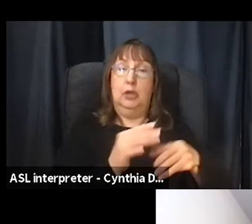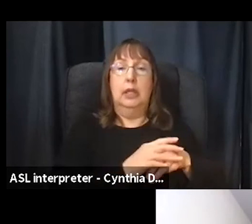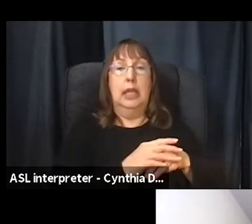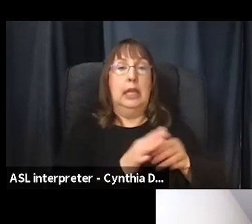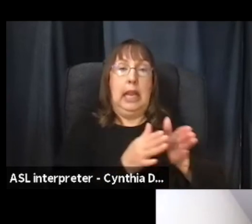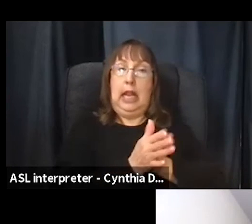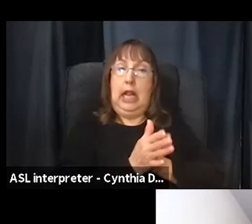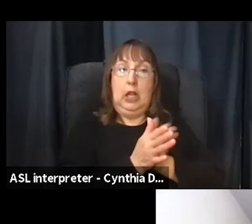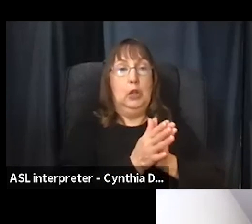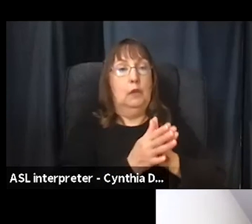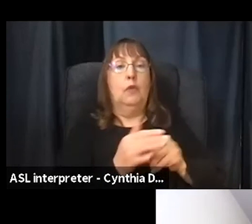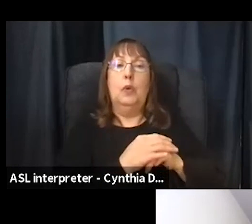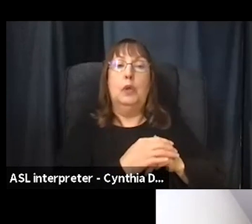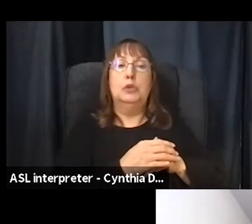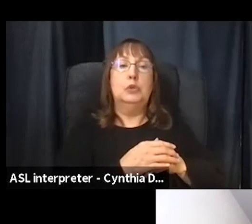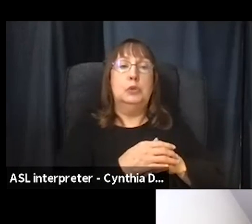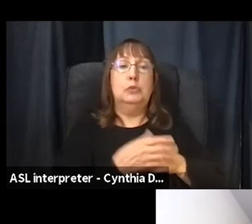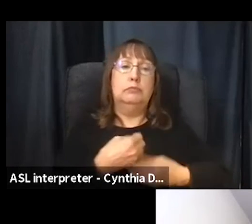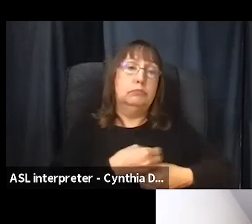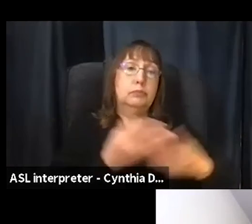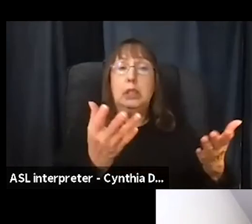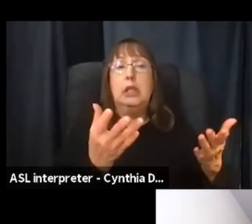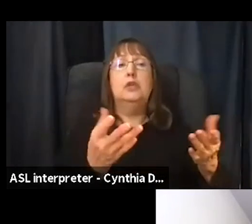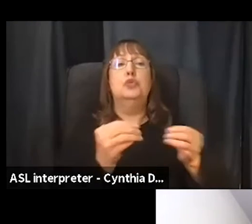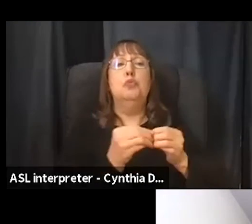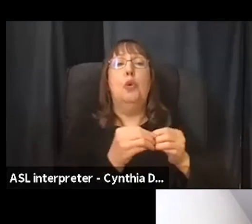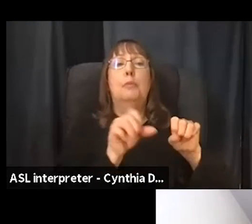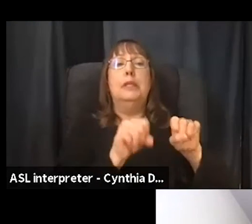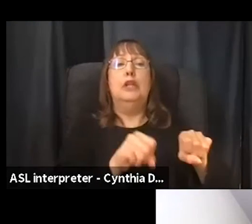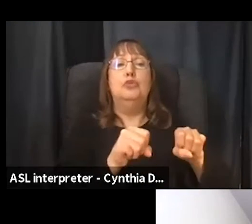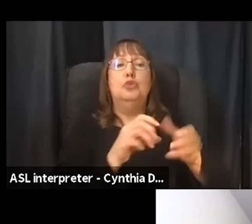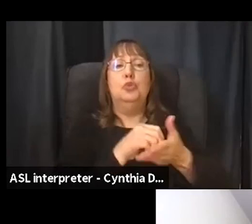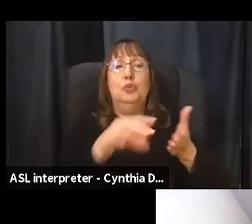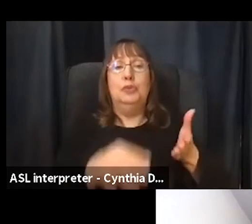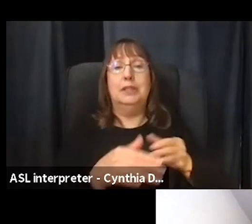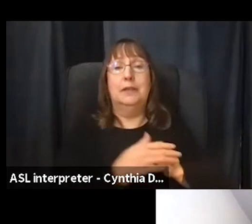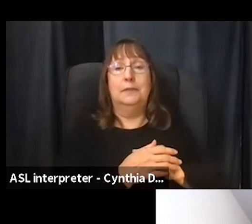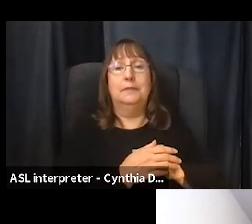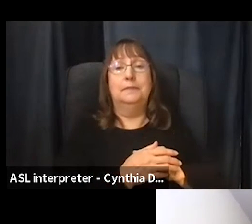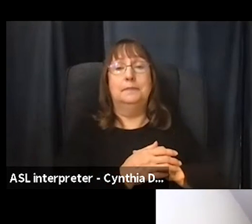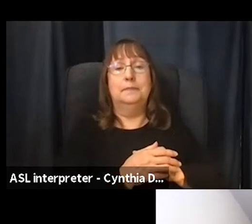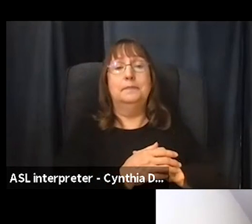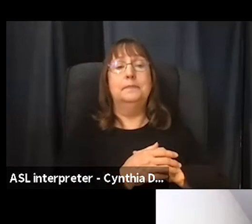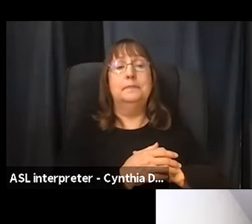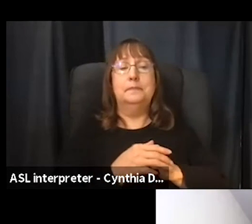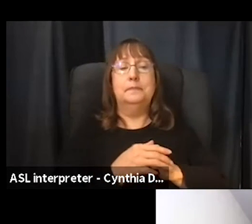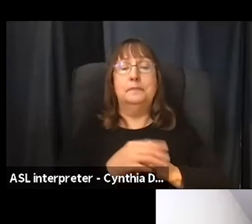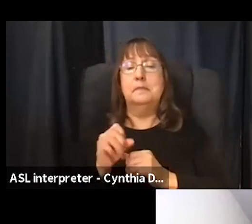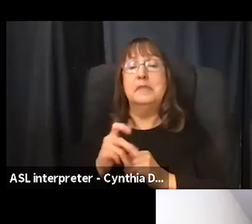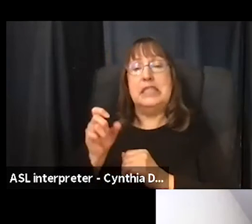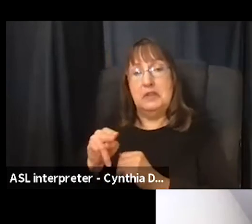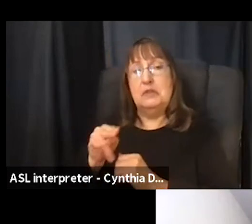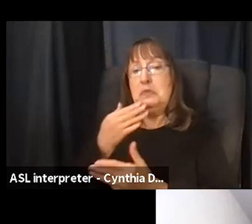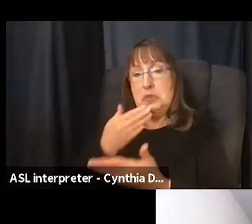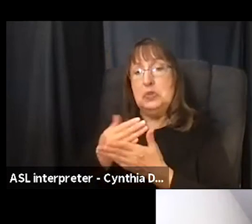to bringing it to more potential students. Well said, Madeline. Thank you.